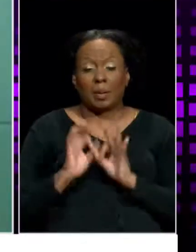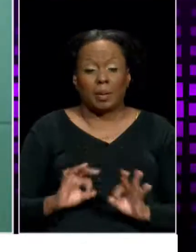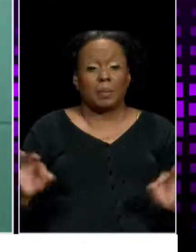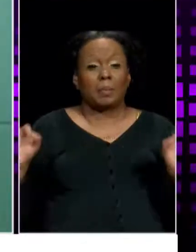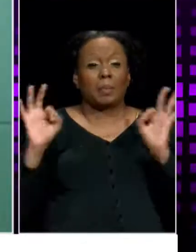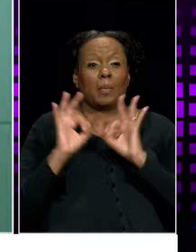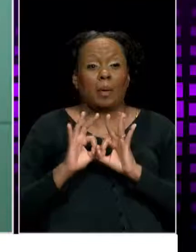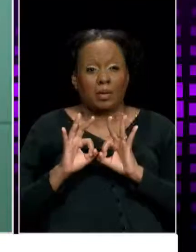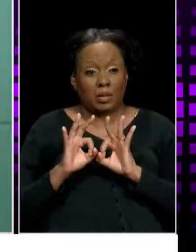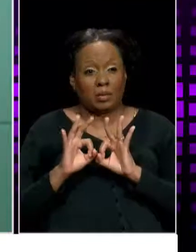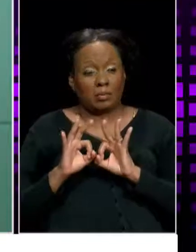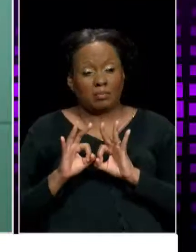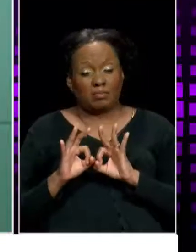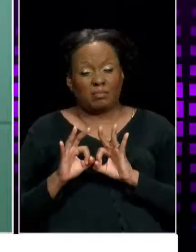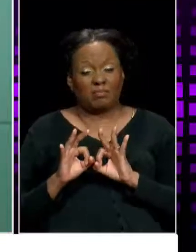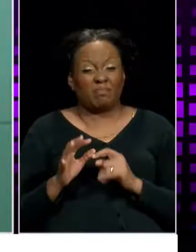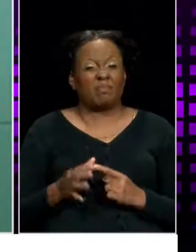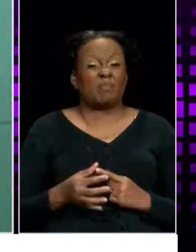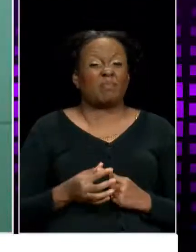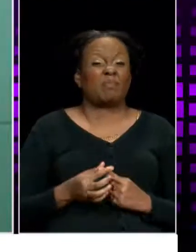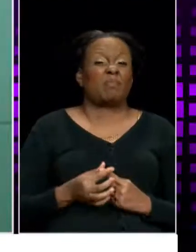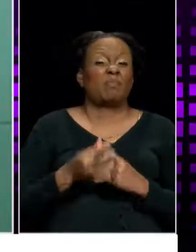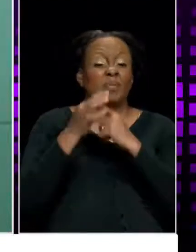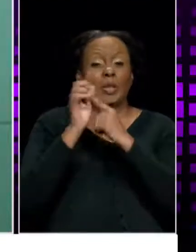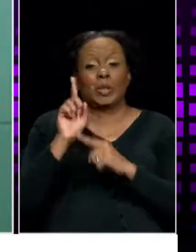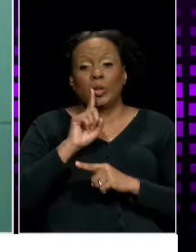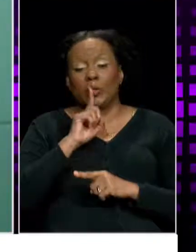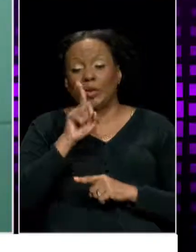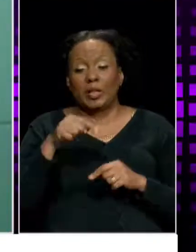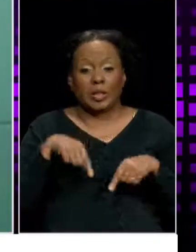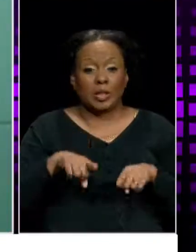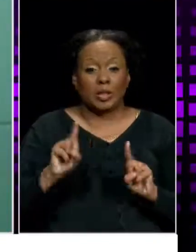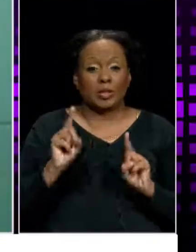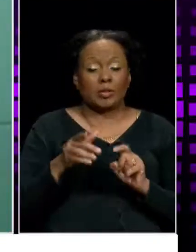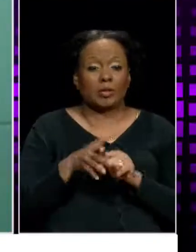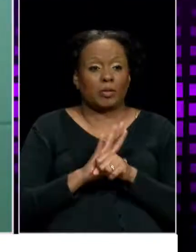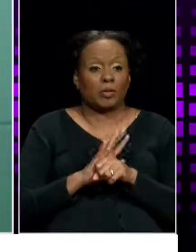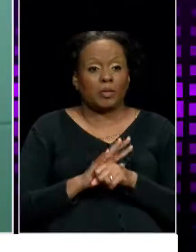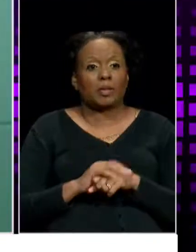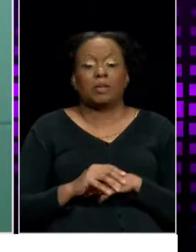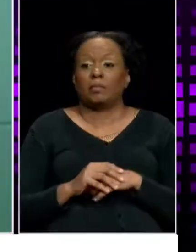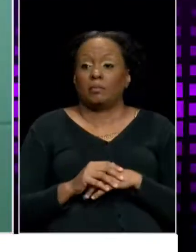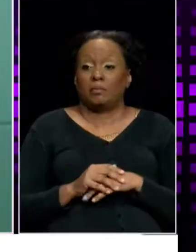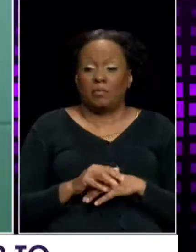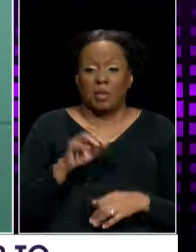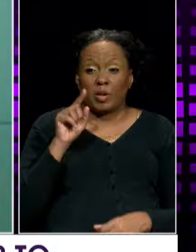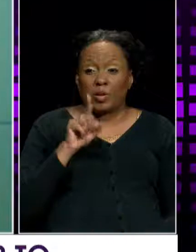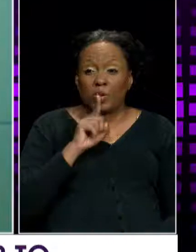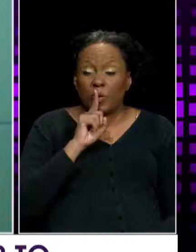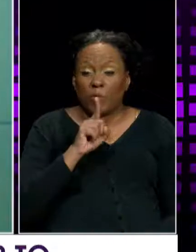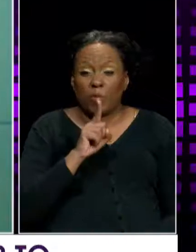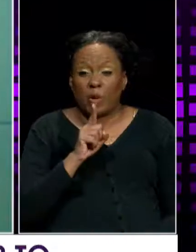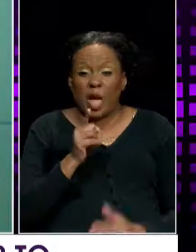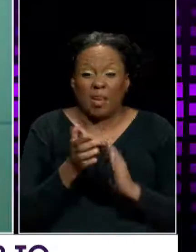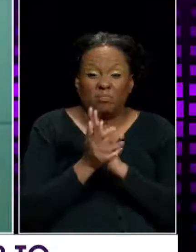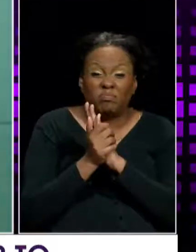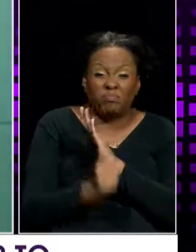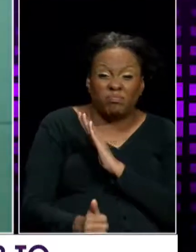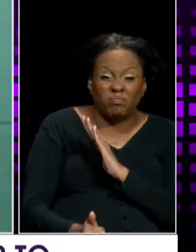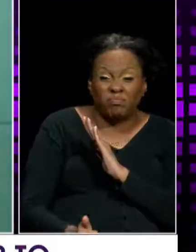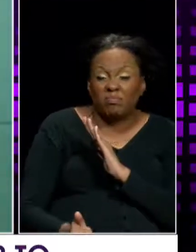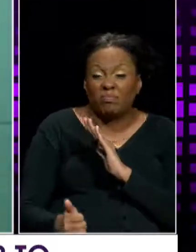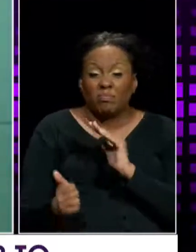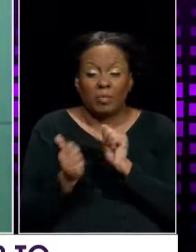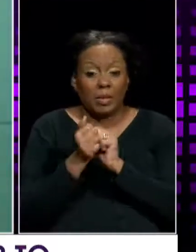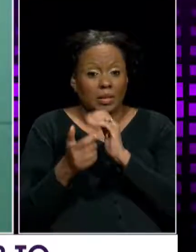pandemic. So that's one aspect. Are you technologically savvy? Everyone cannot be, but the way how the world is changing, you have to